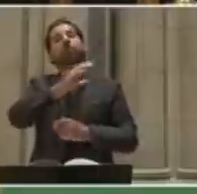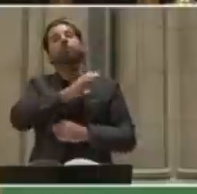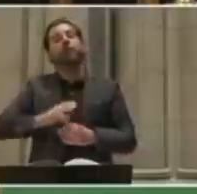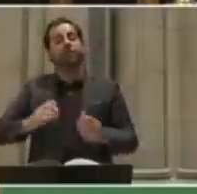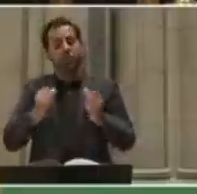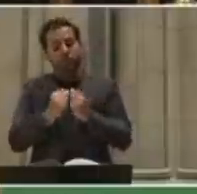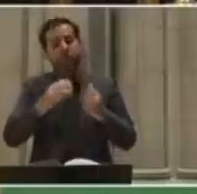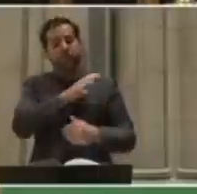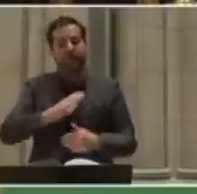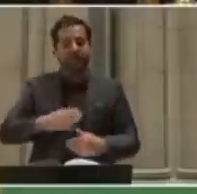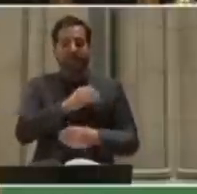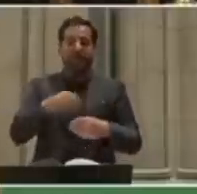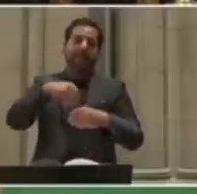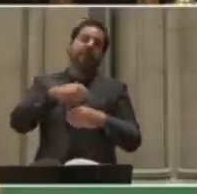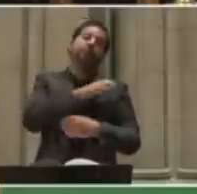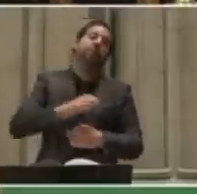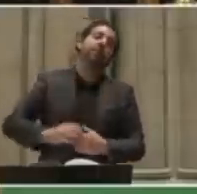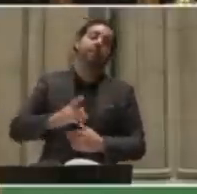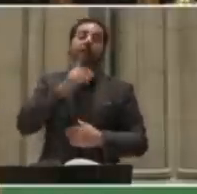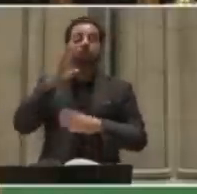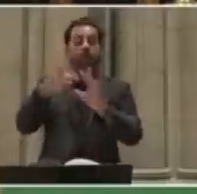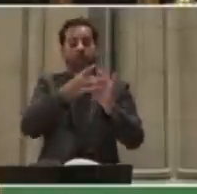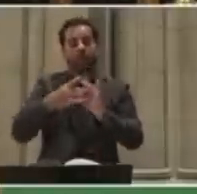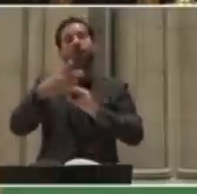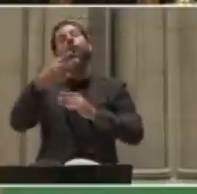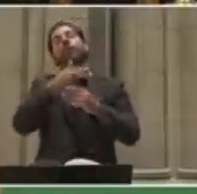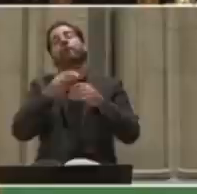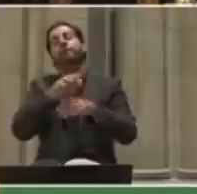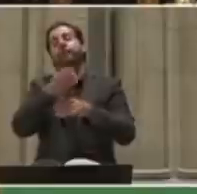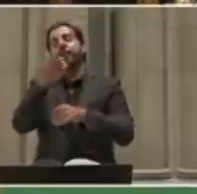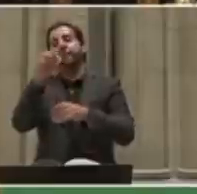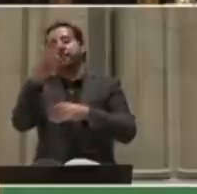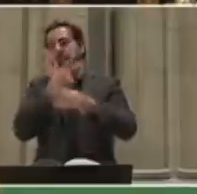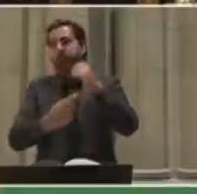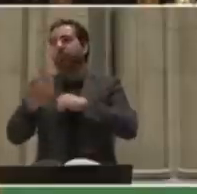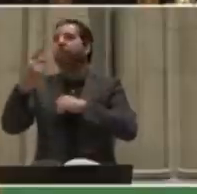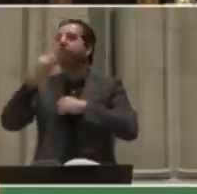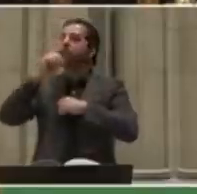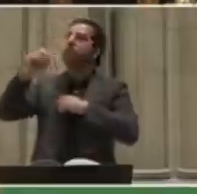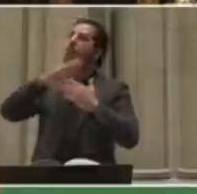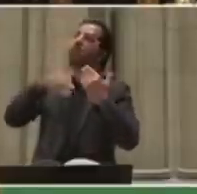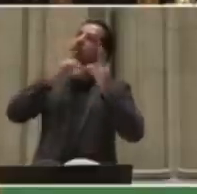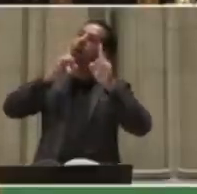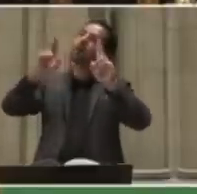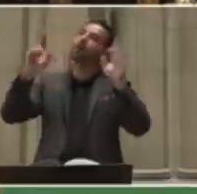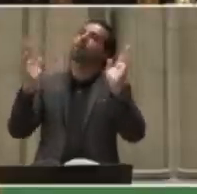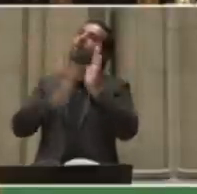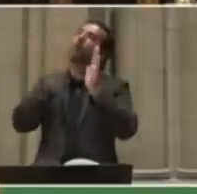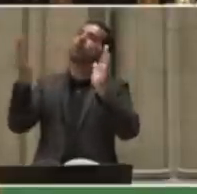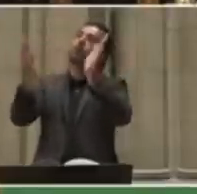with Christ and in Christ, in the unity of the Holy Spirit, to you be honor, glory, and